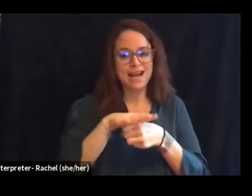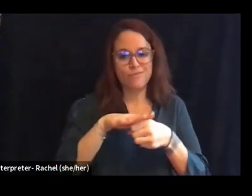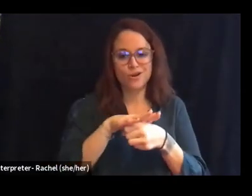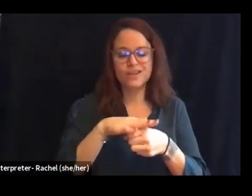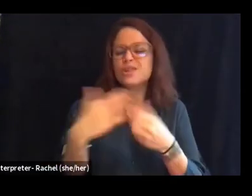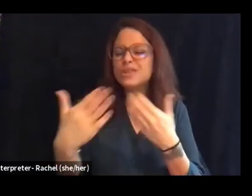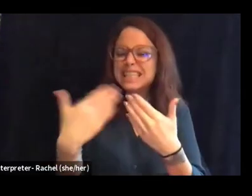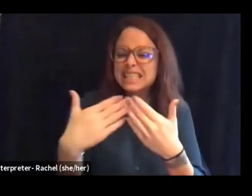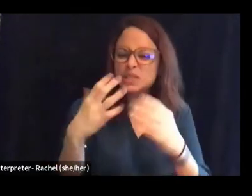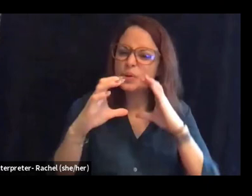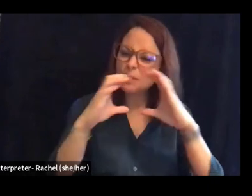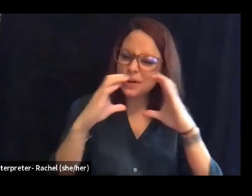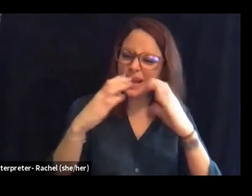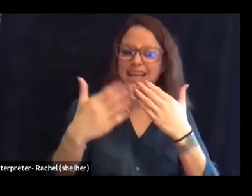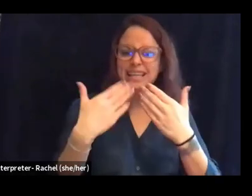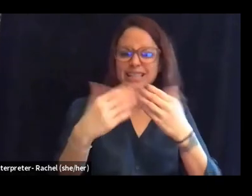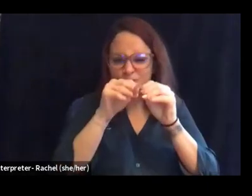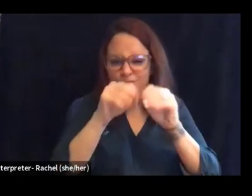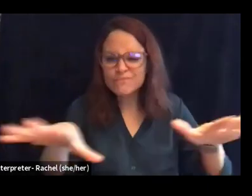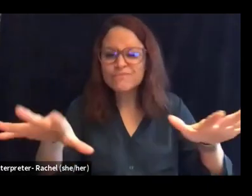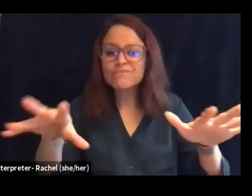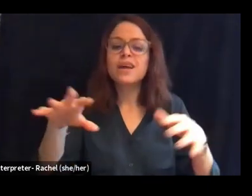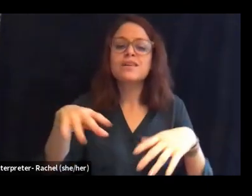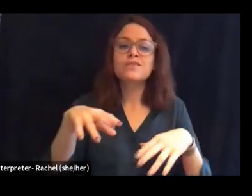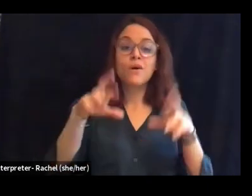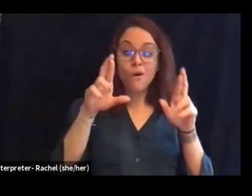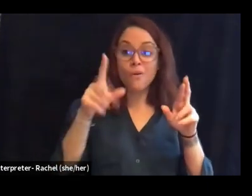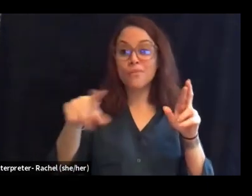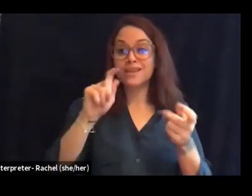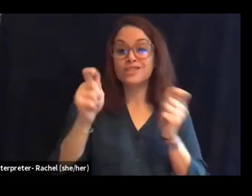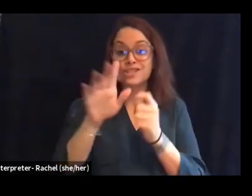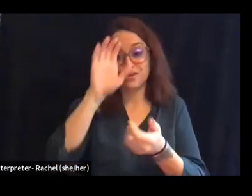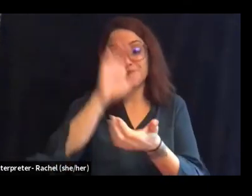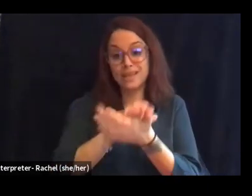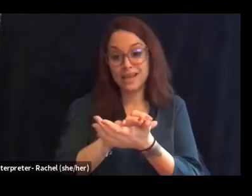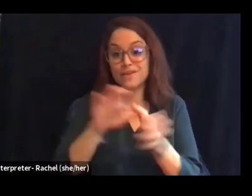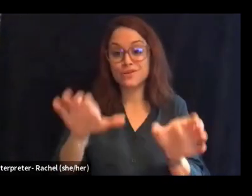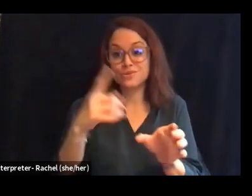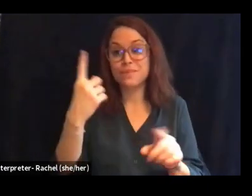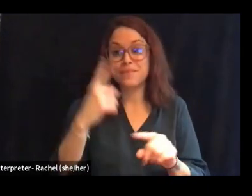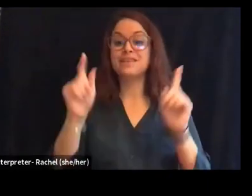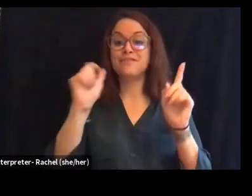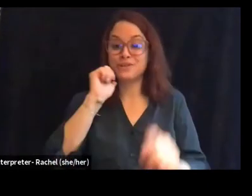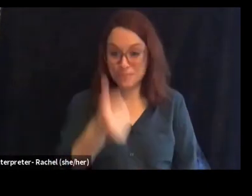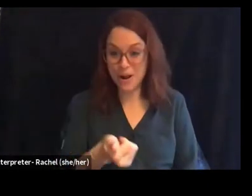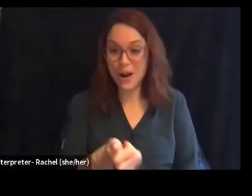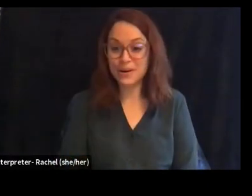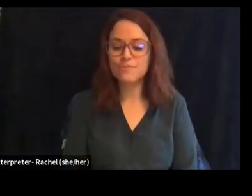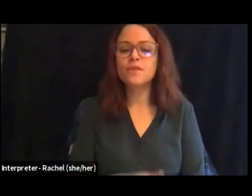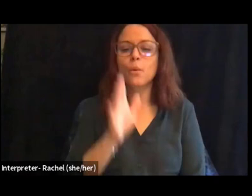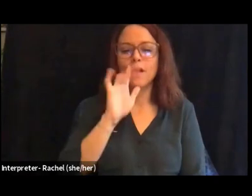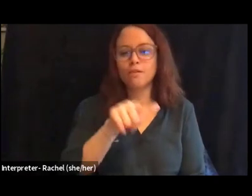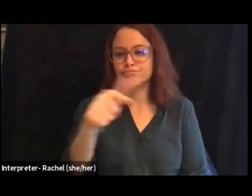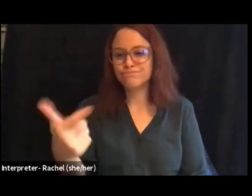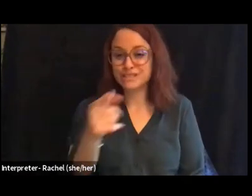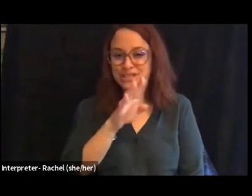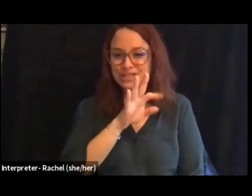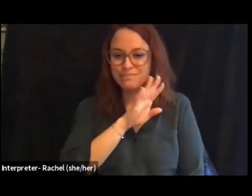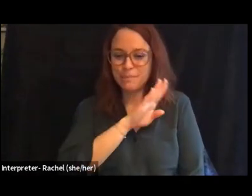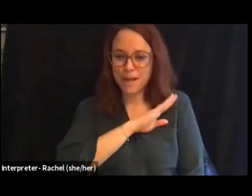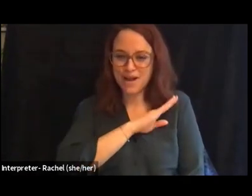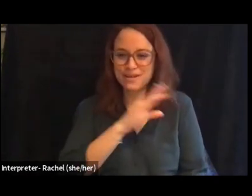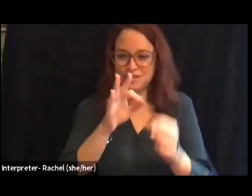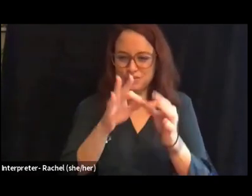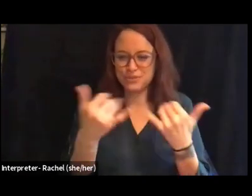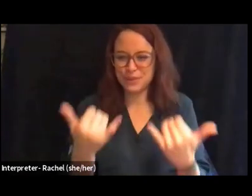the belief that we're trying to create so that they do something tomorrow. So that's the Now Open campaign. Let's take a